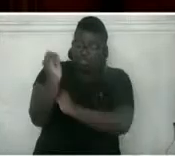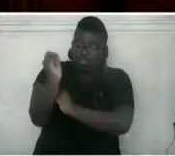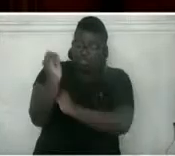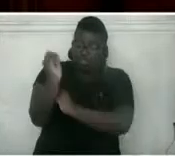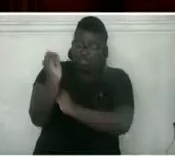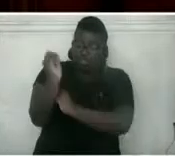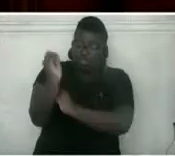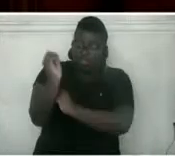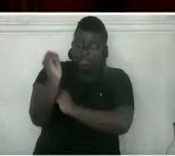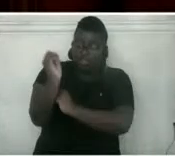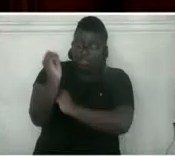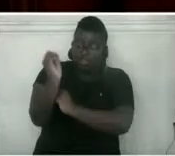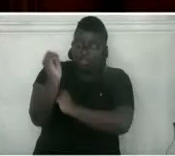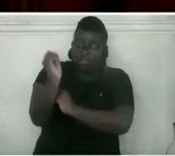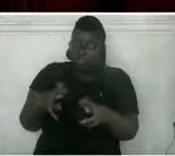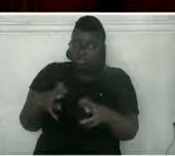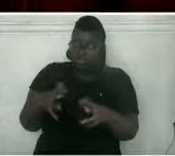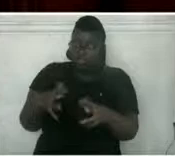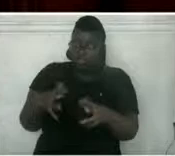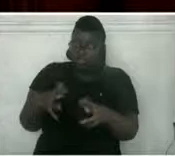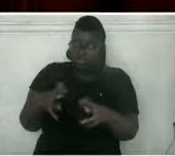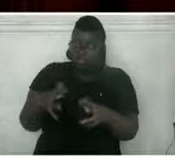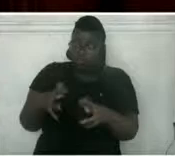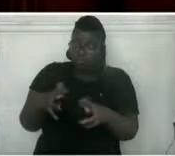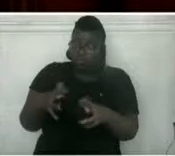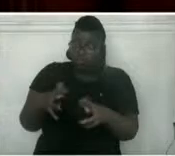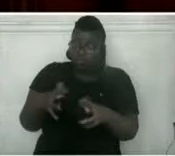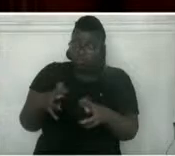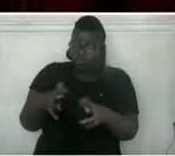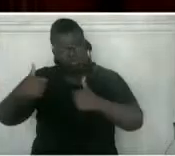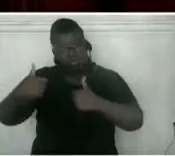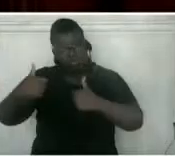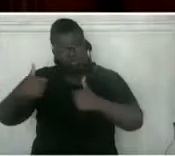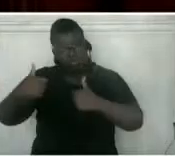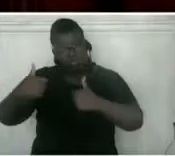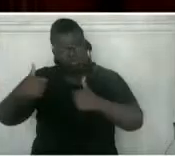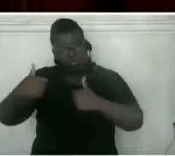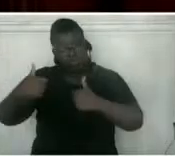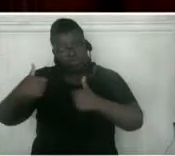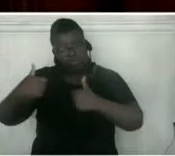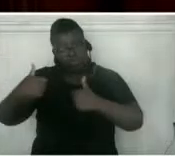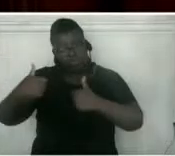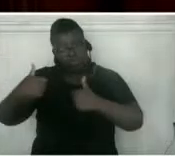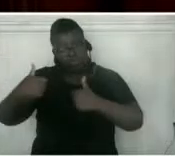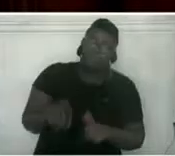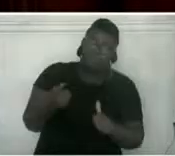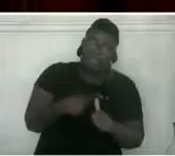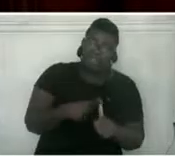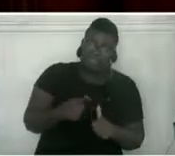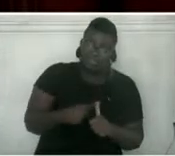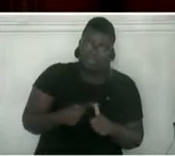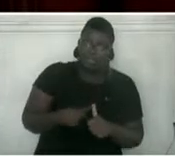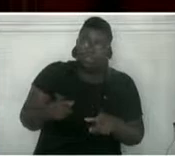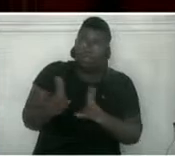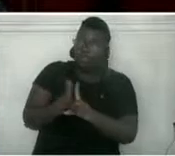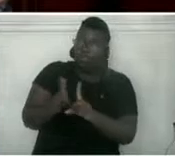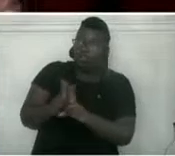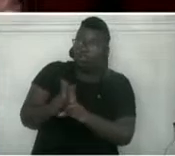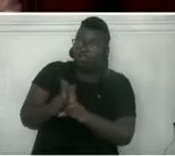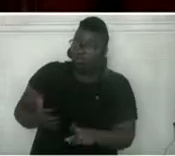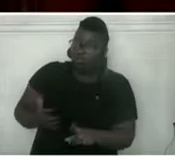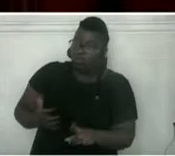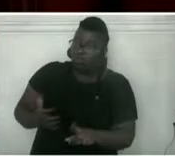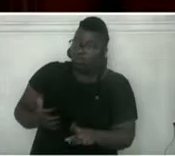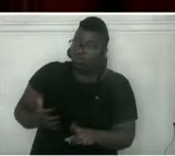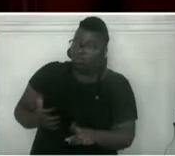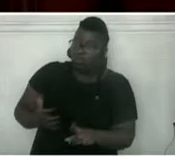with relevant stakeholders or relevant agencies. And in this regard, we want to ensure that all